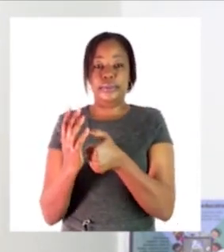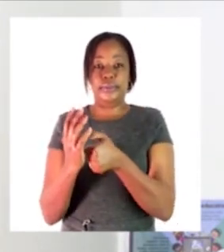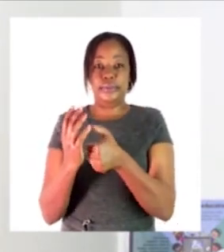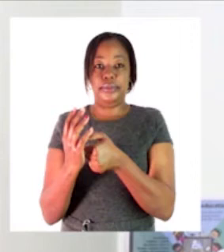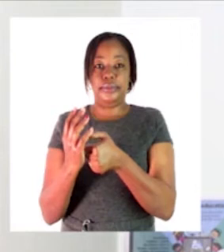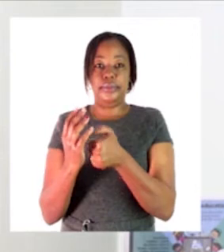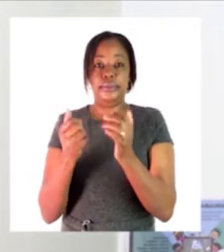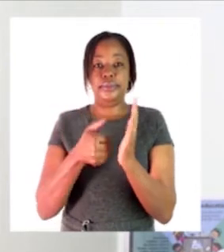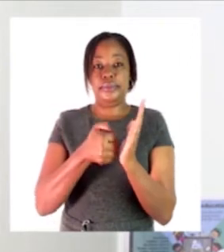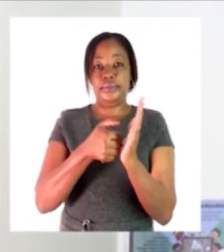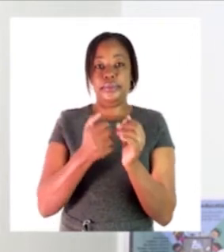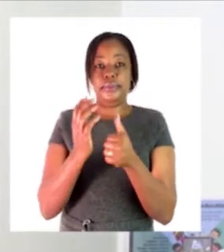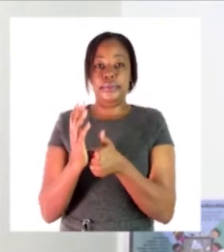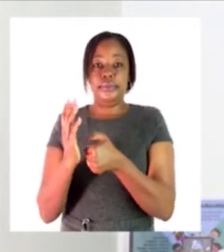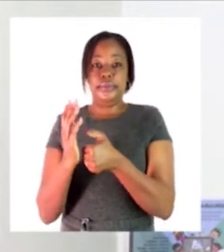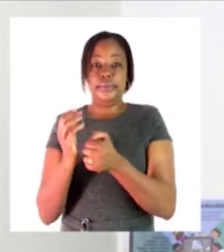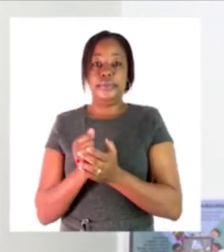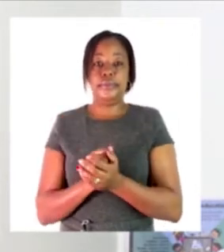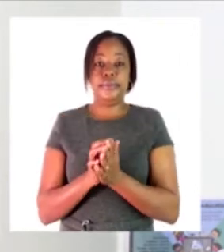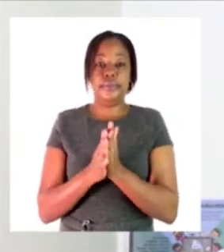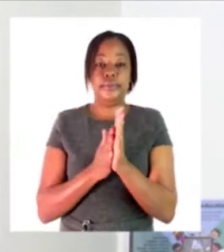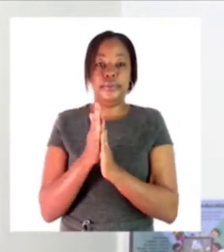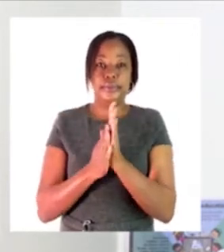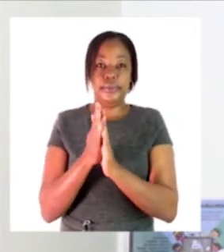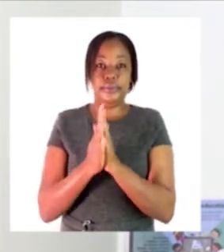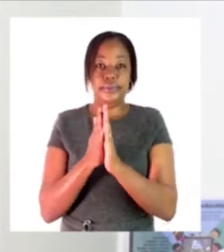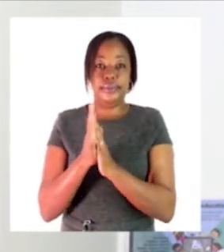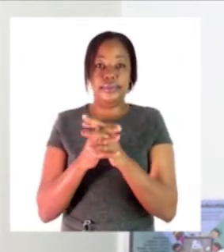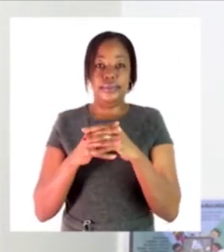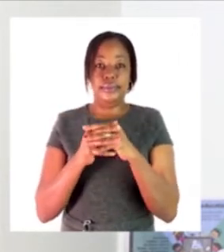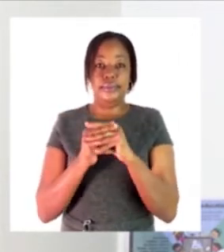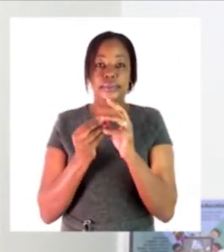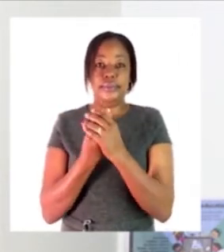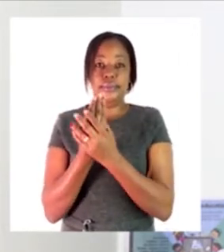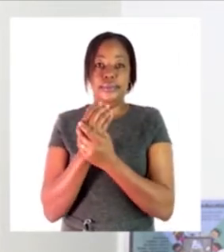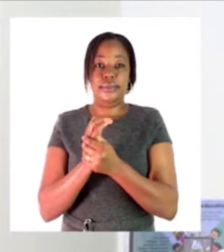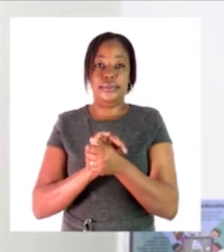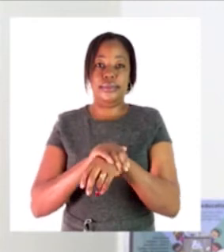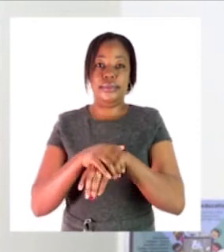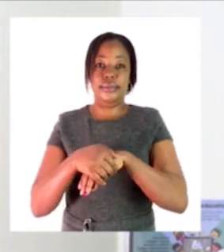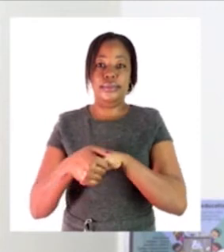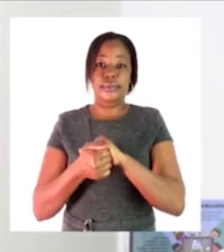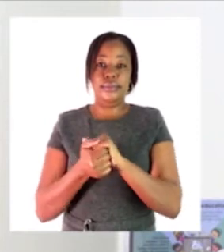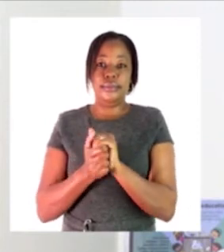Spray it through nicely and rub it in. Rub